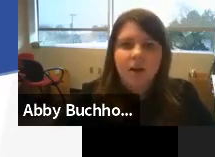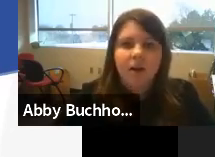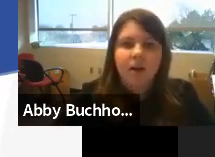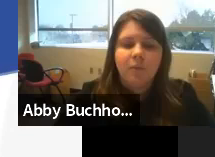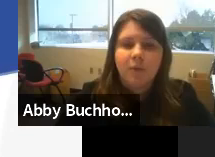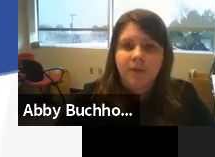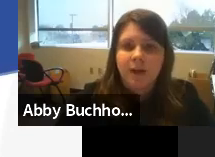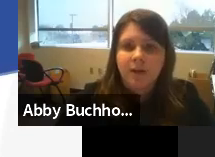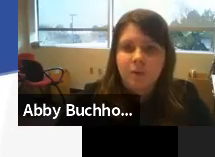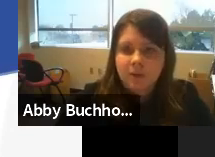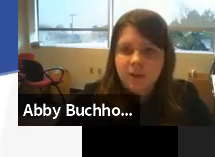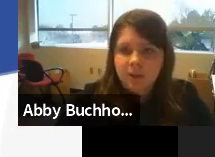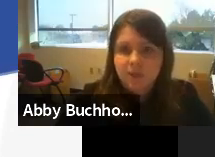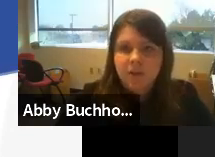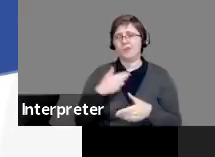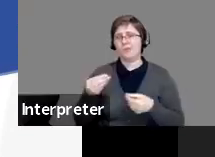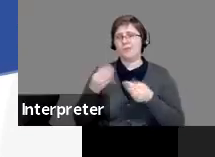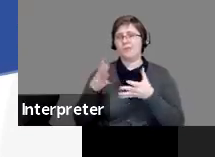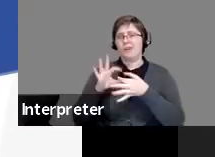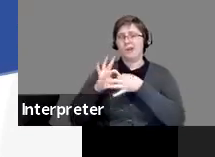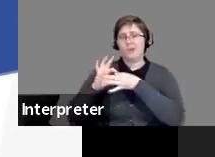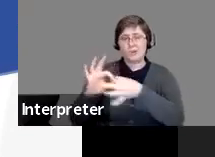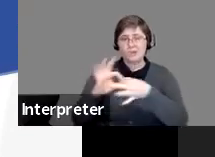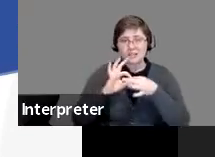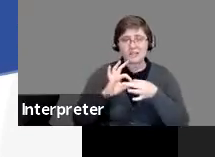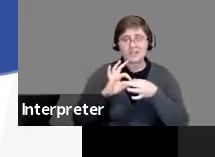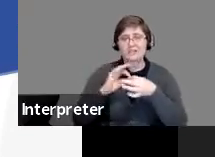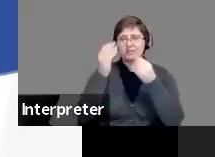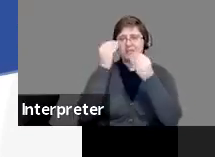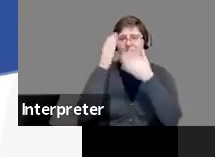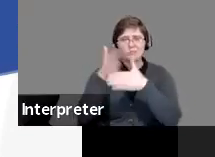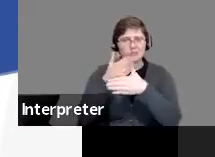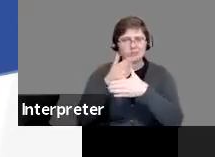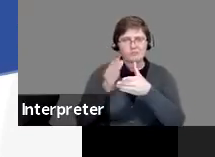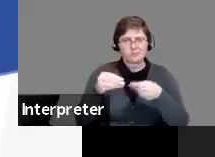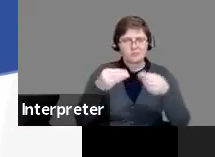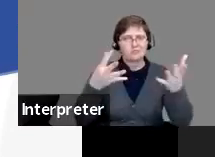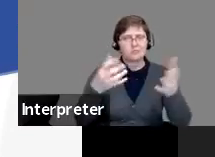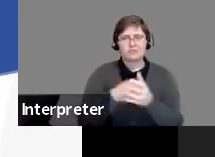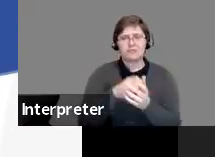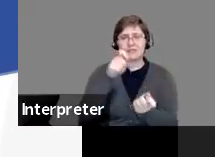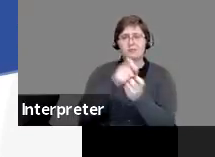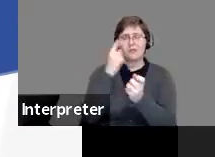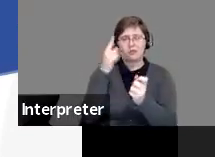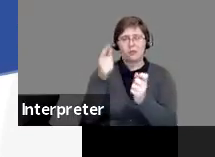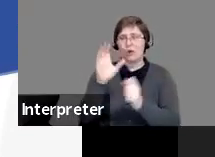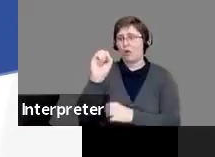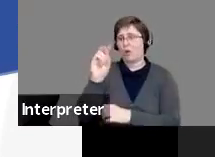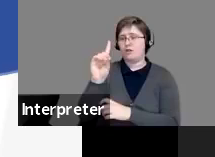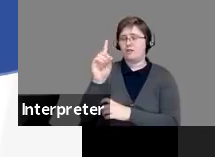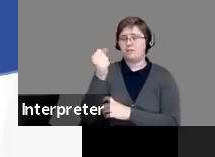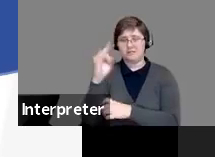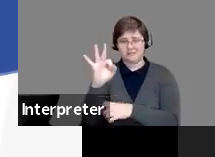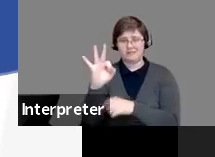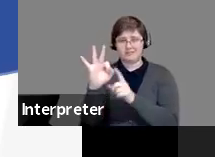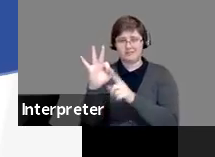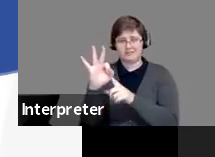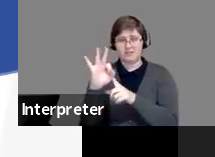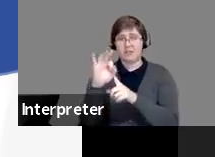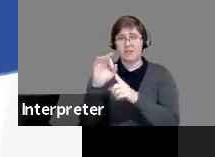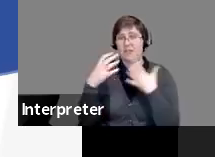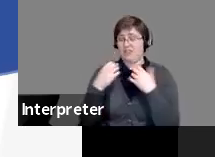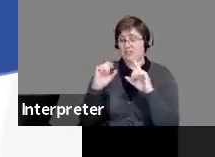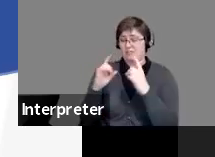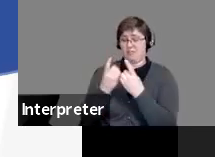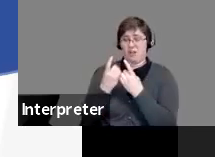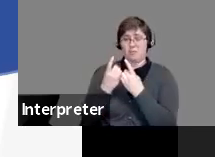disaster. We provide coordination, information sharing, specific to COVID-19. The Lucas County Health Department